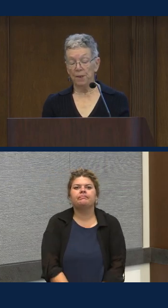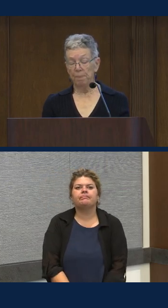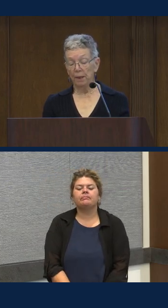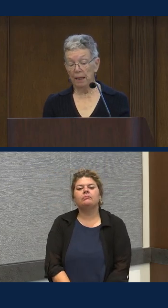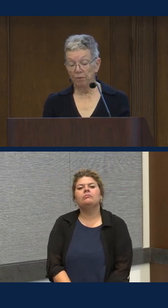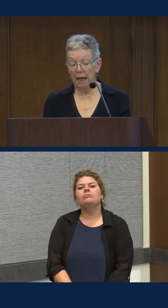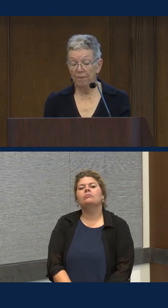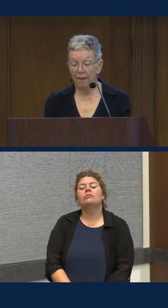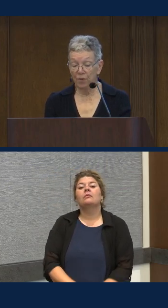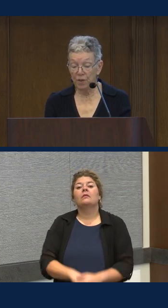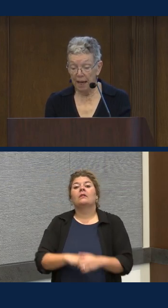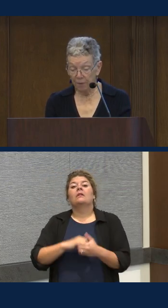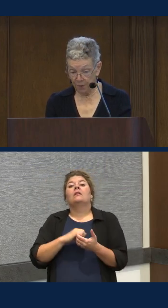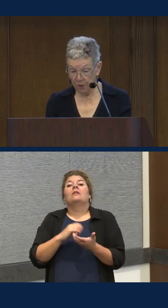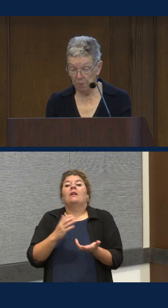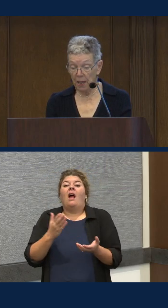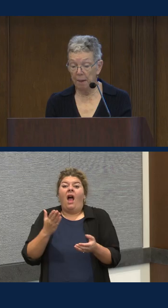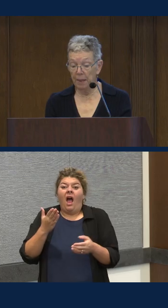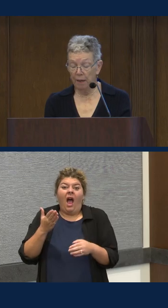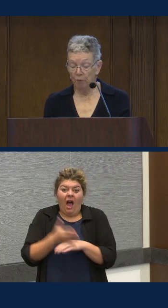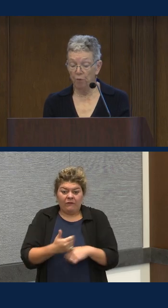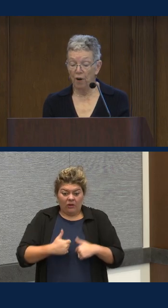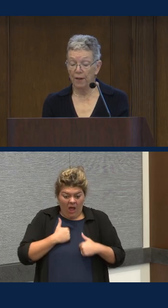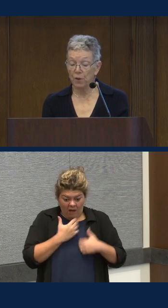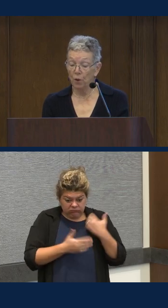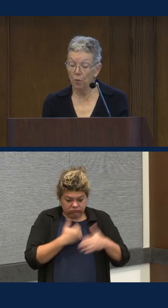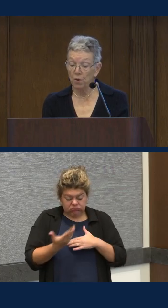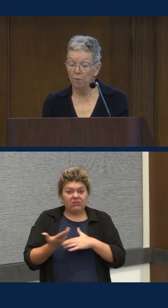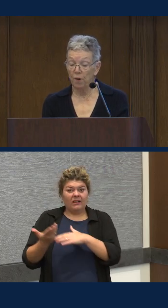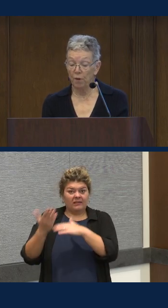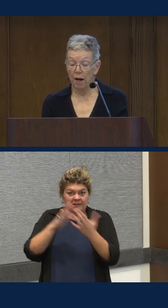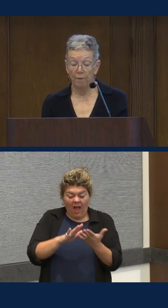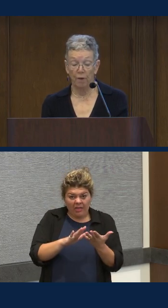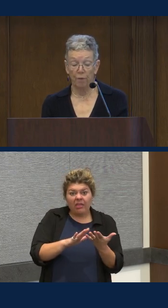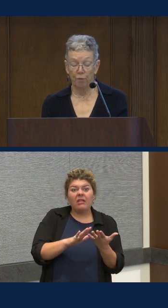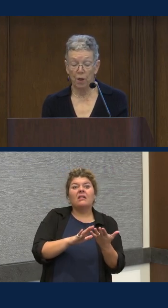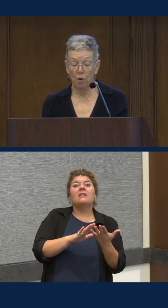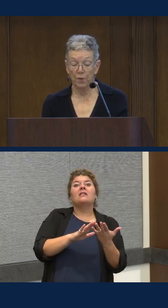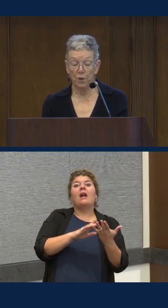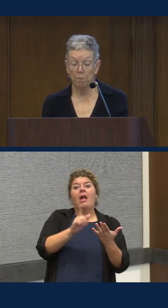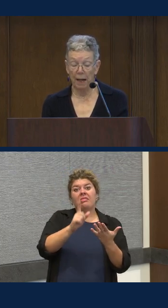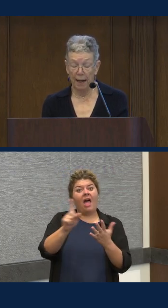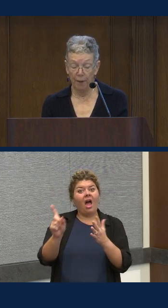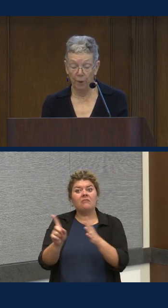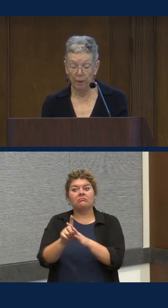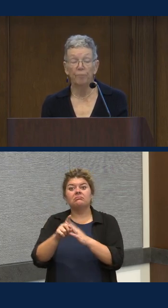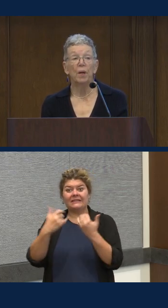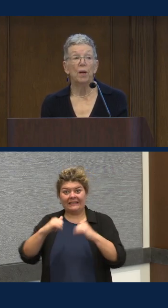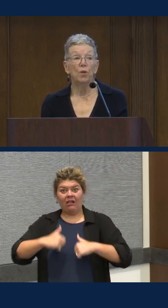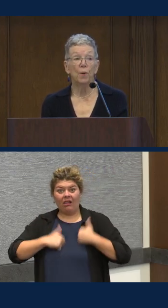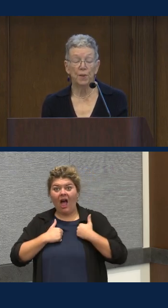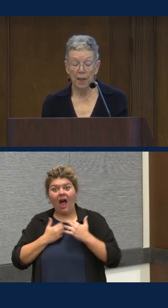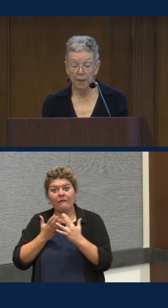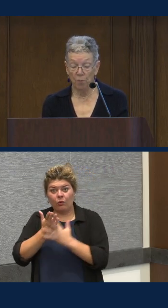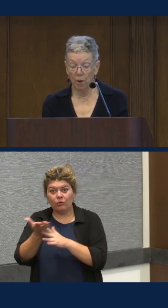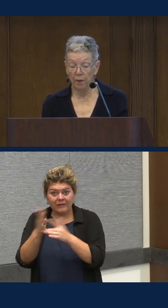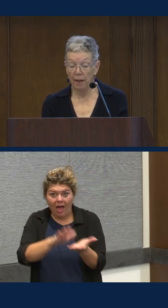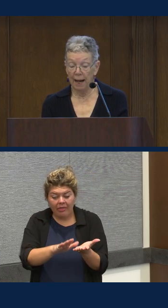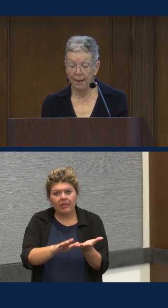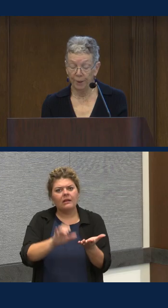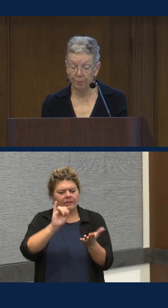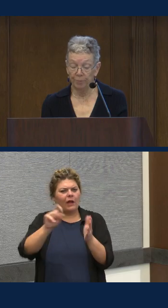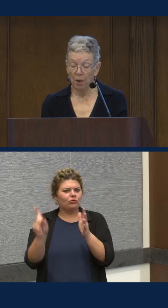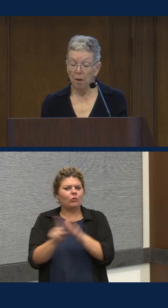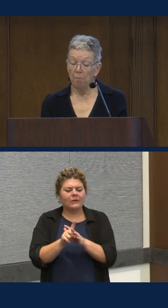The possibility of life after death seems to emanate from Frank's lonesome photograph of 3 crosses by a highway, US 91